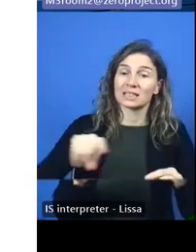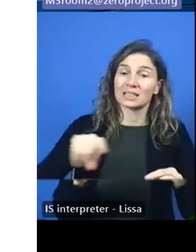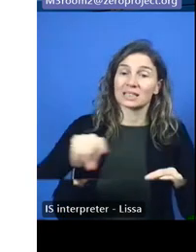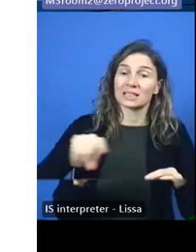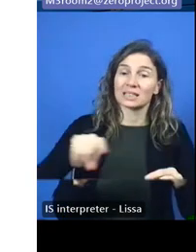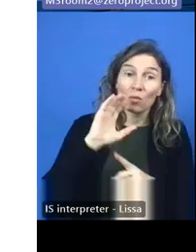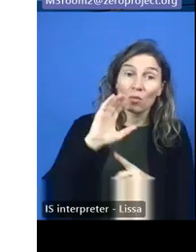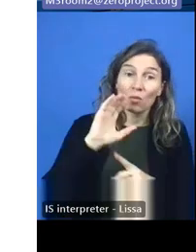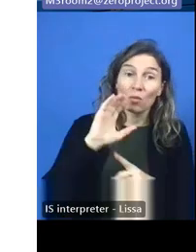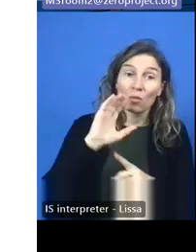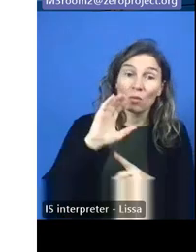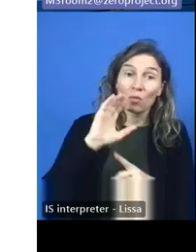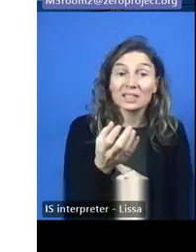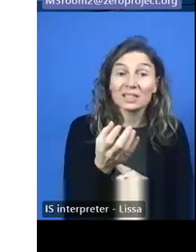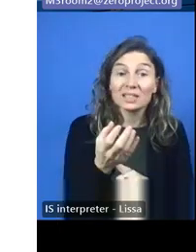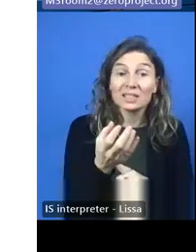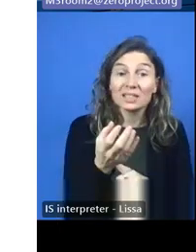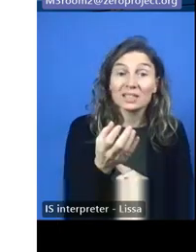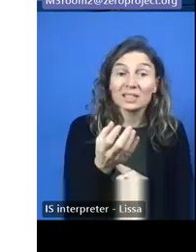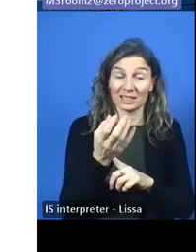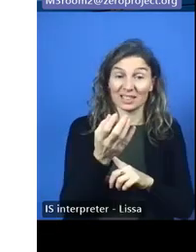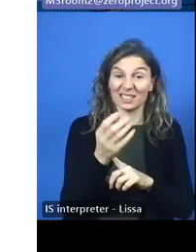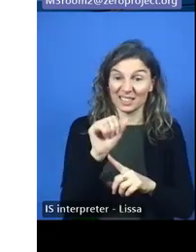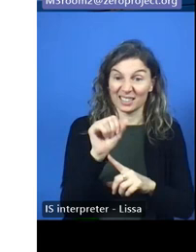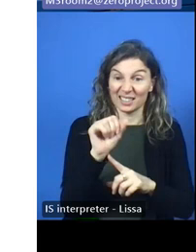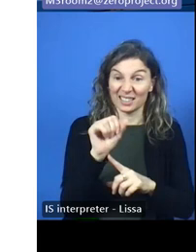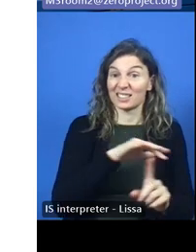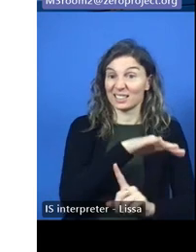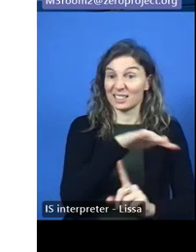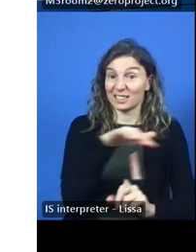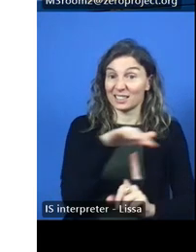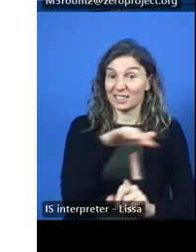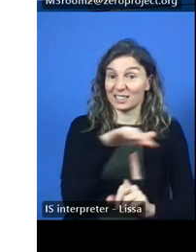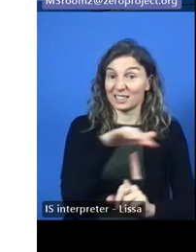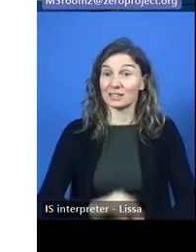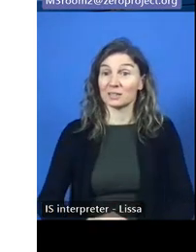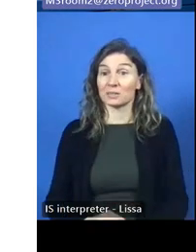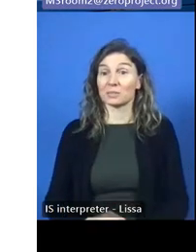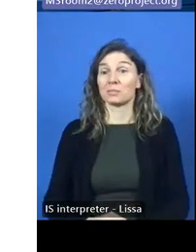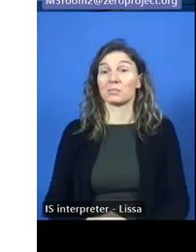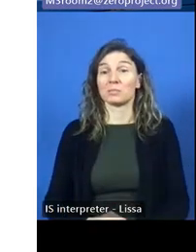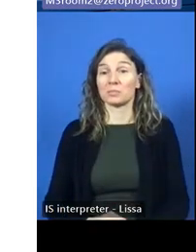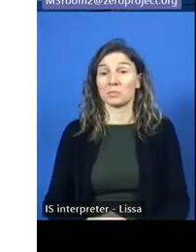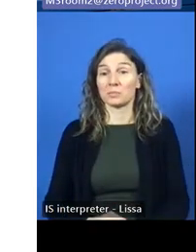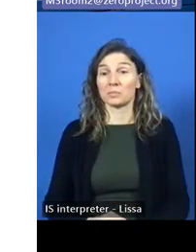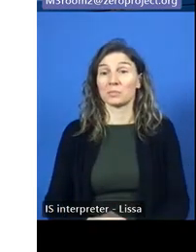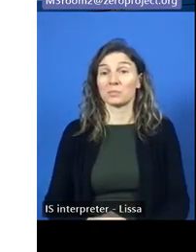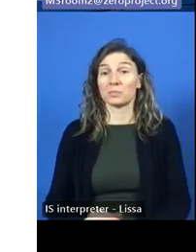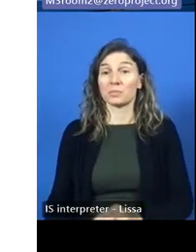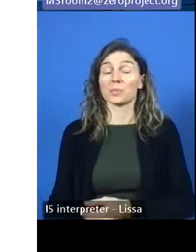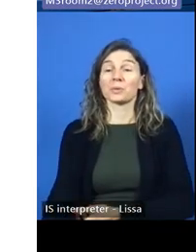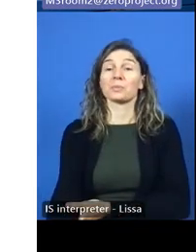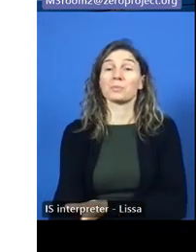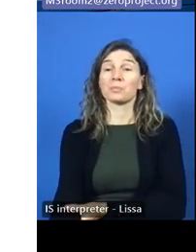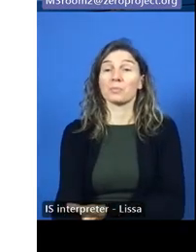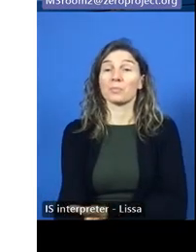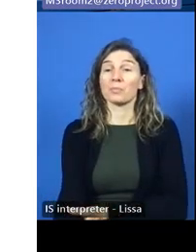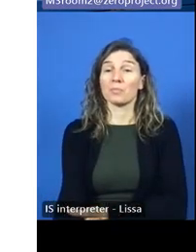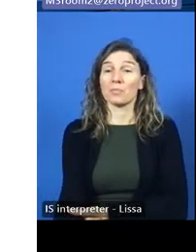deaf culture in the Amazonian regions. A raíz de que nuestros estudiantes